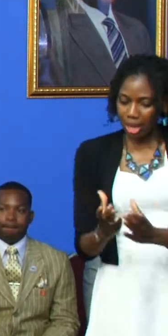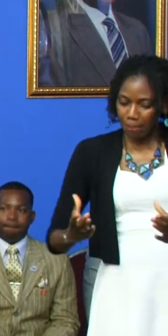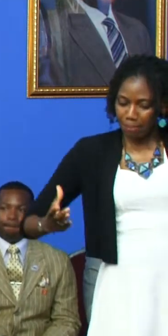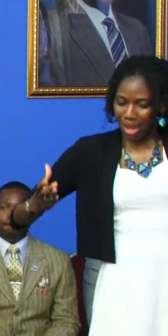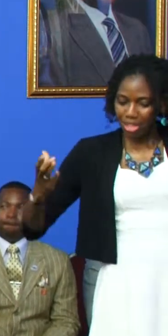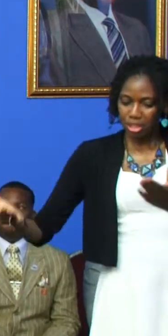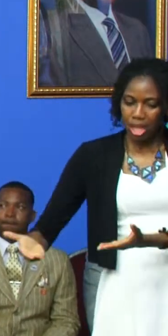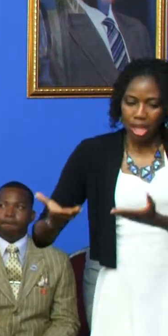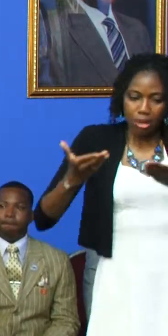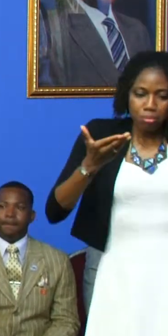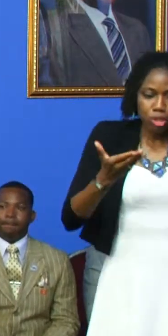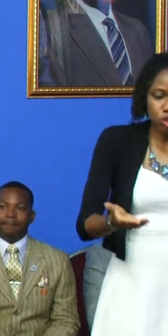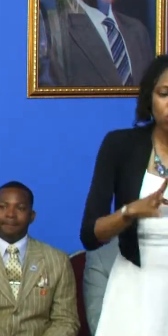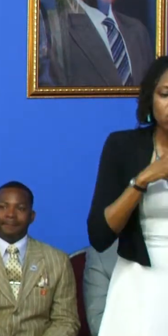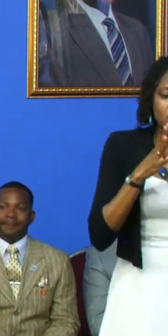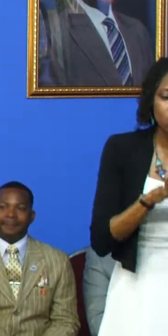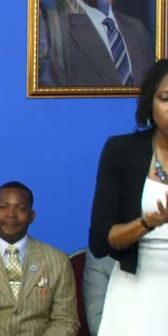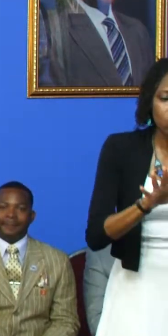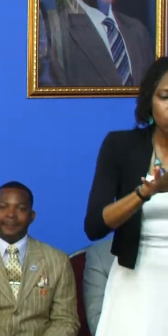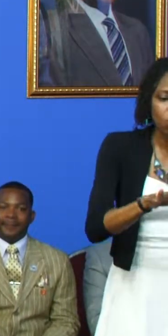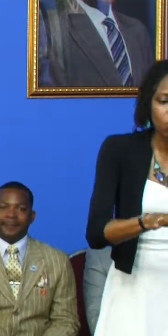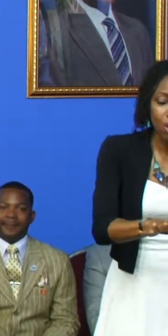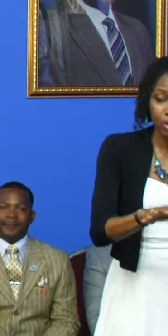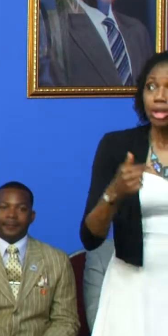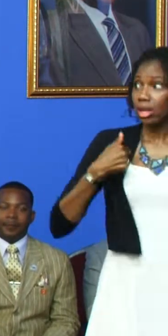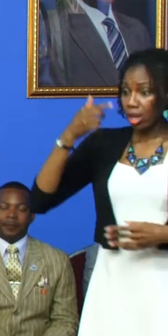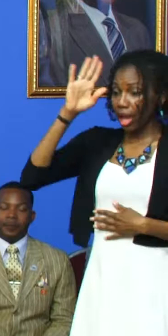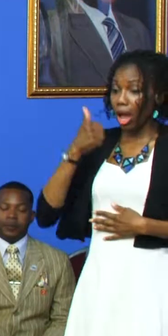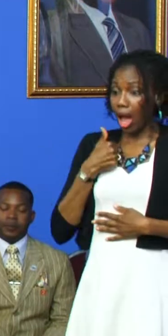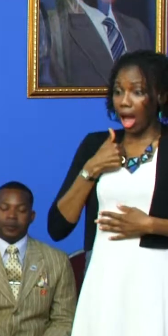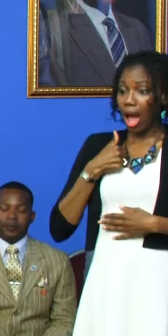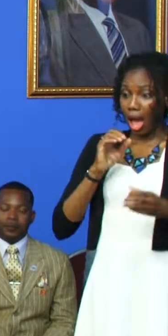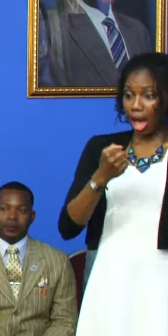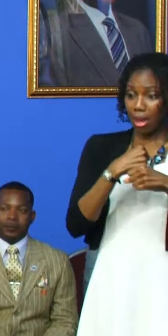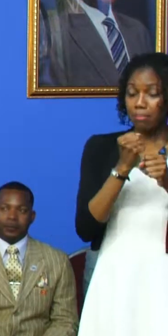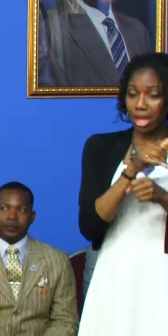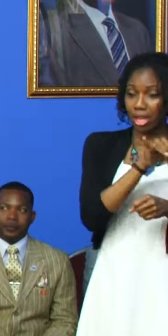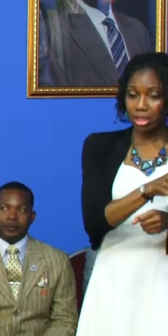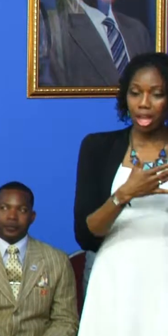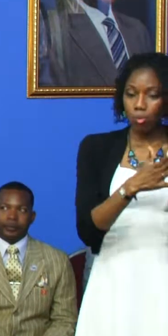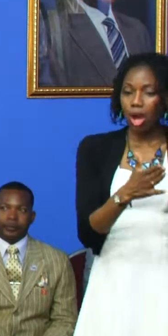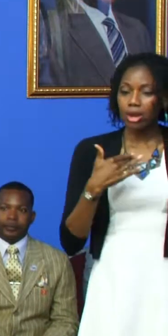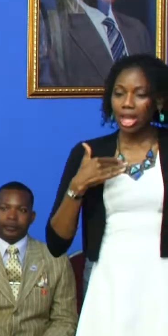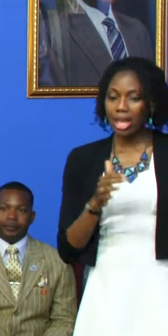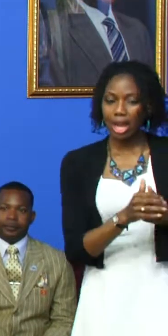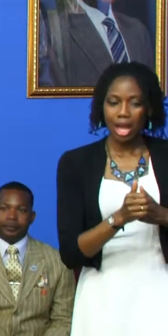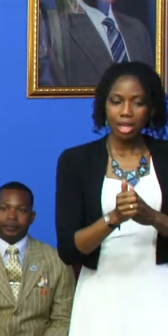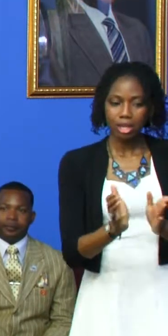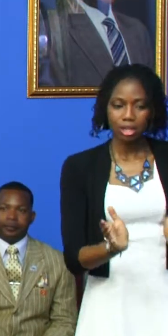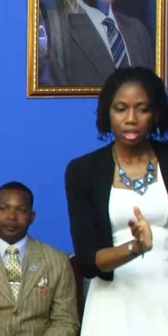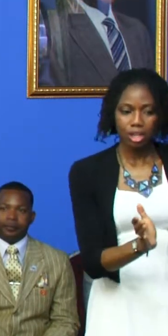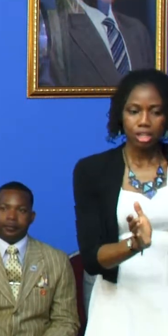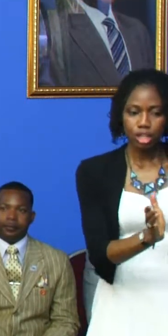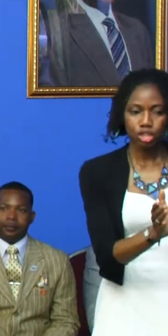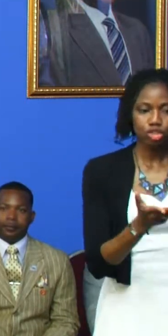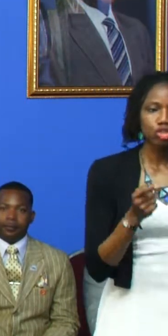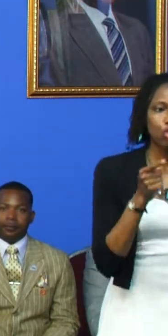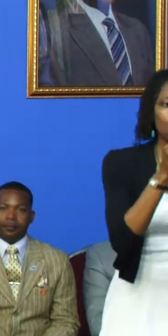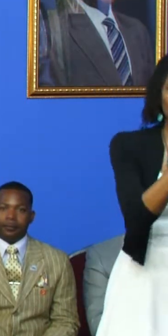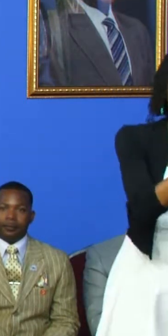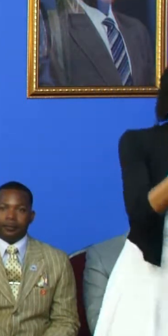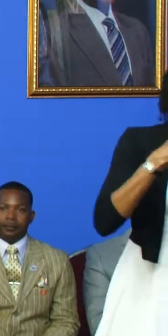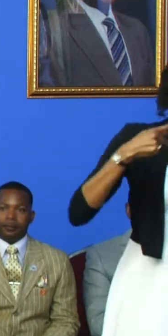I made. And I guide the waves to navigate you right to Pharaoh's house. You didn't